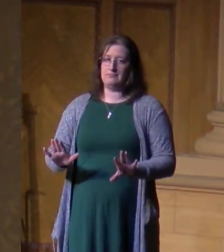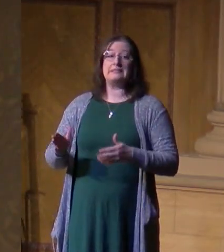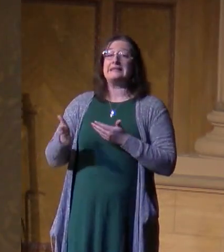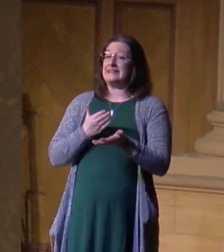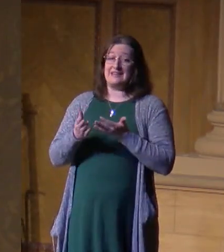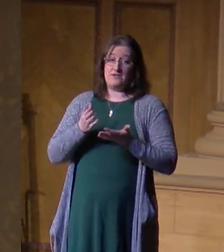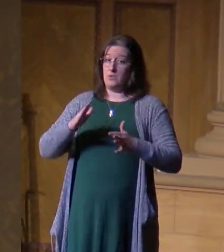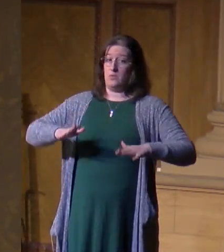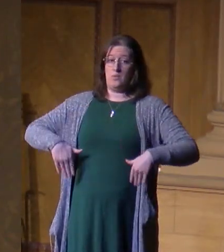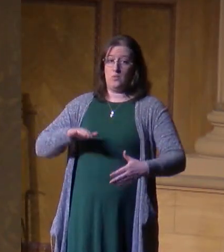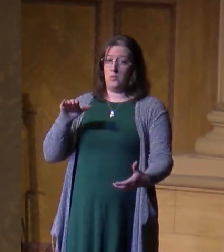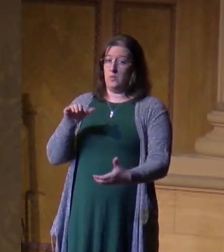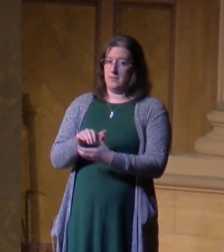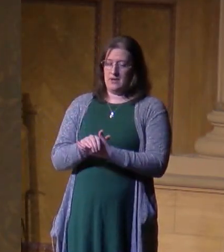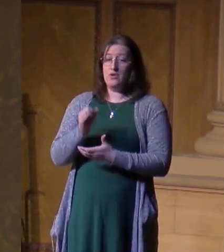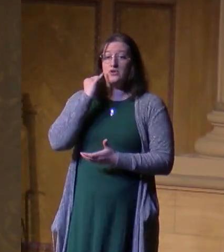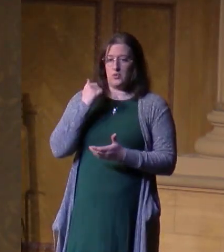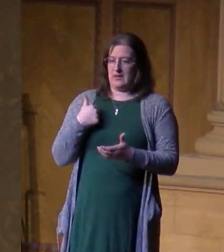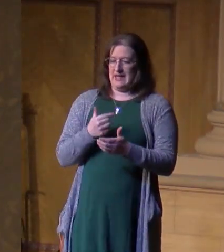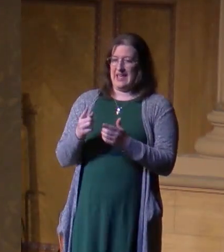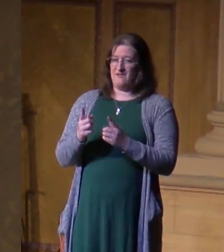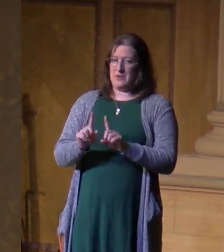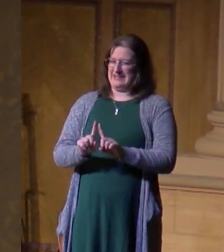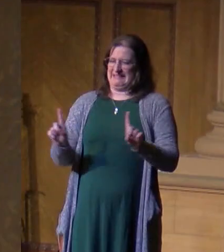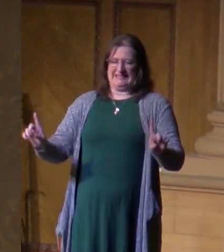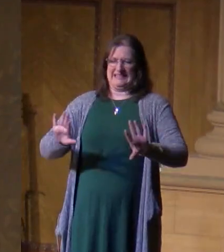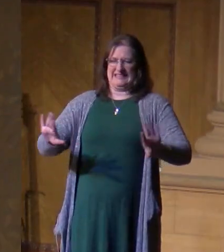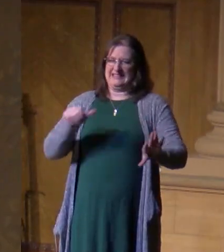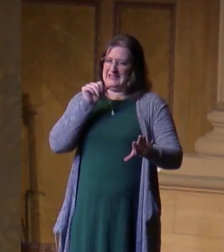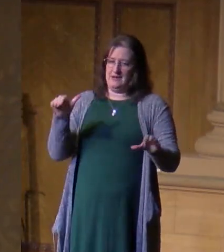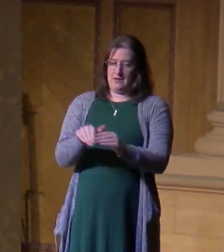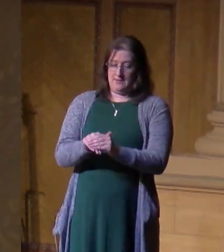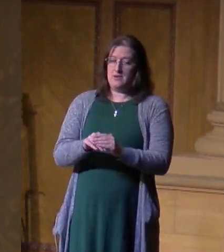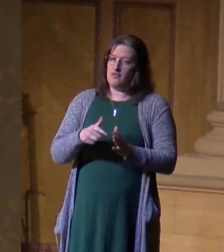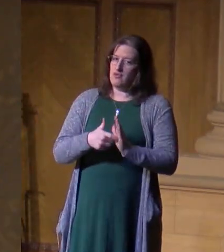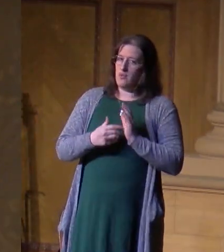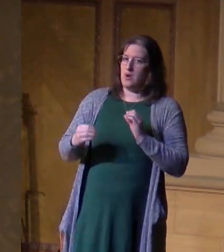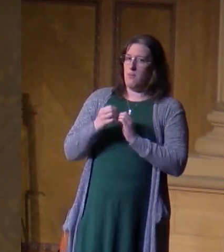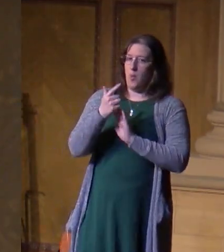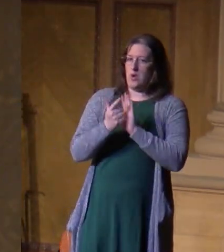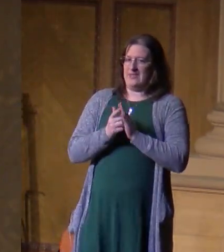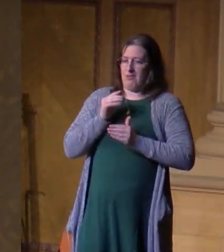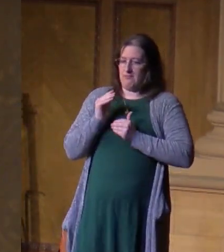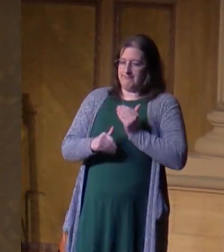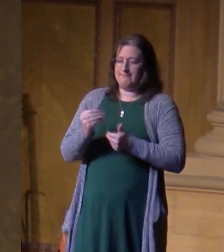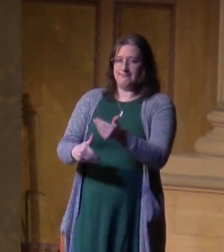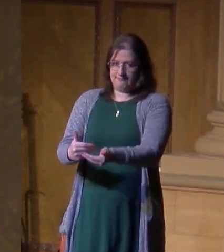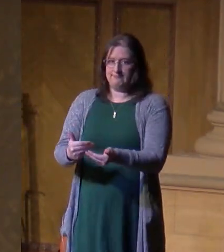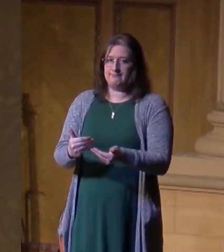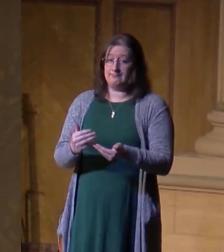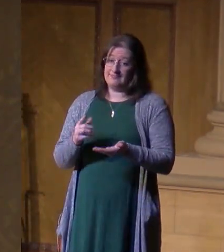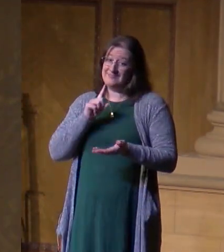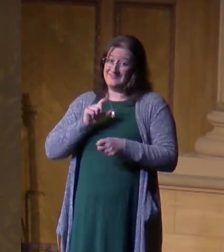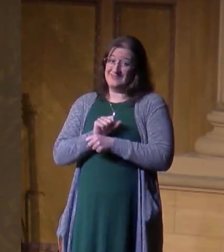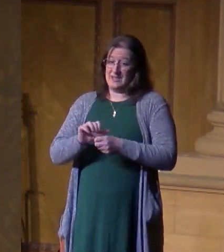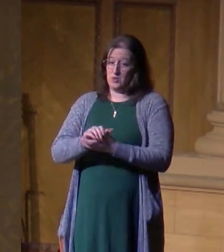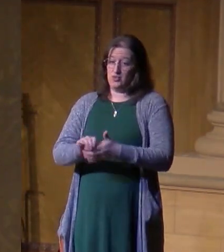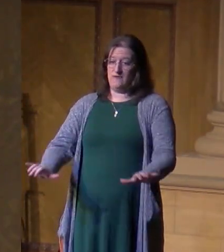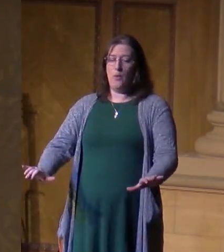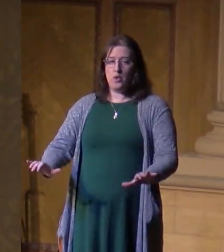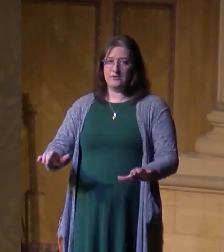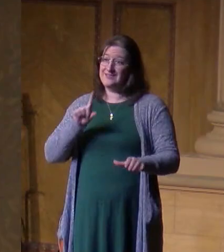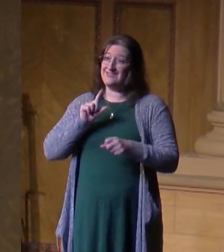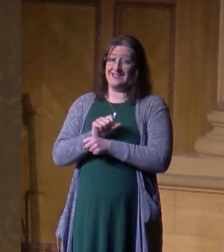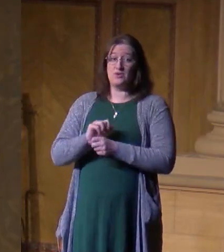break things off actually required legal action. There would be an actual divorce, actual